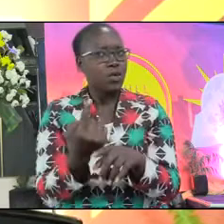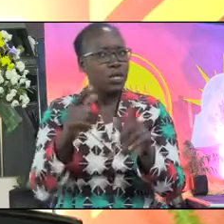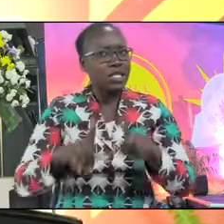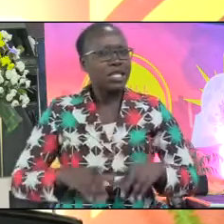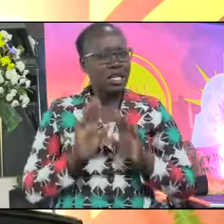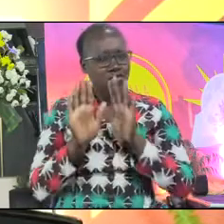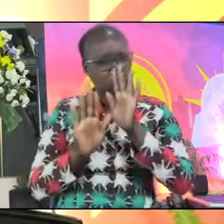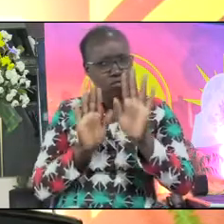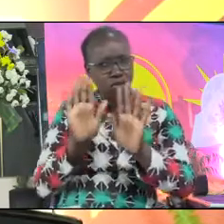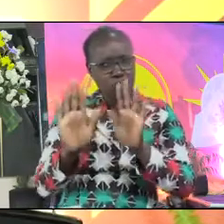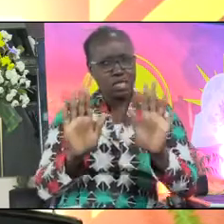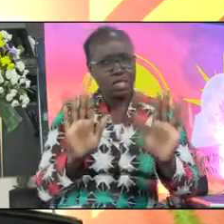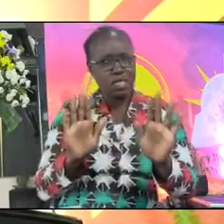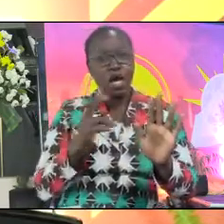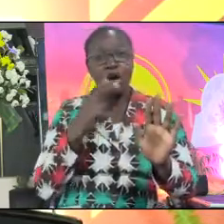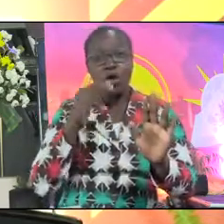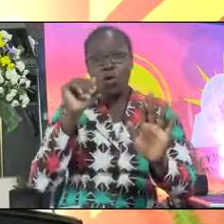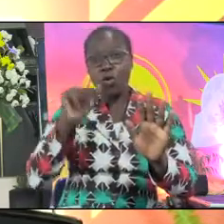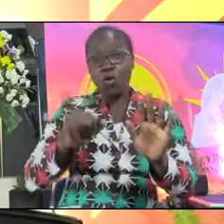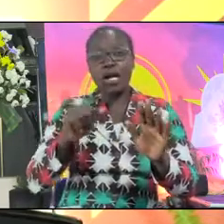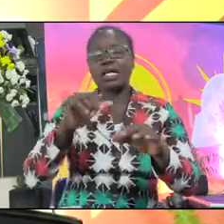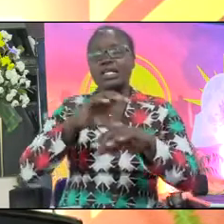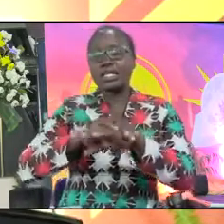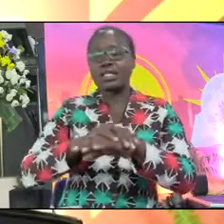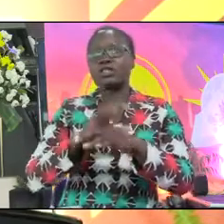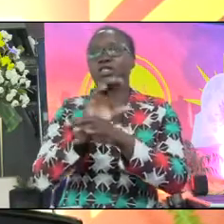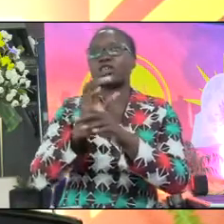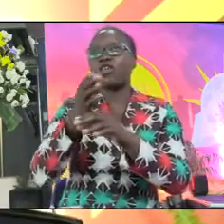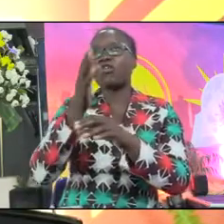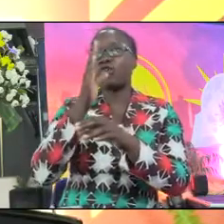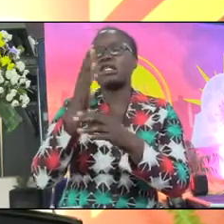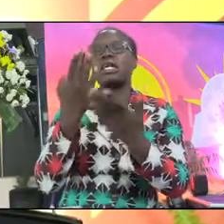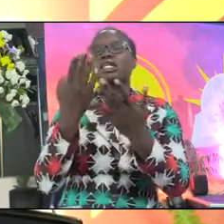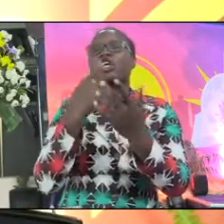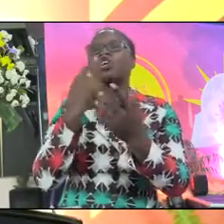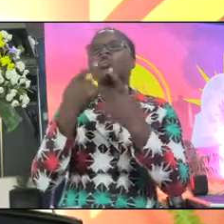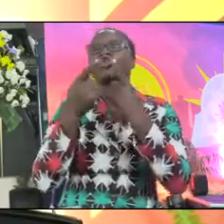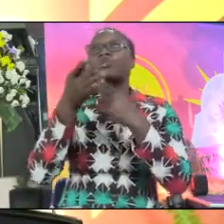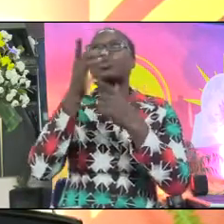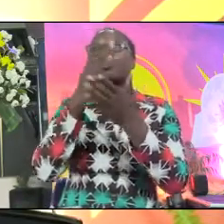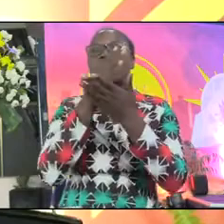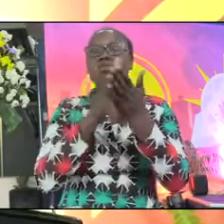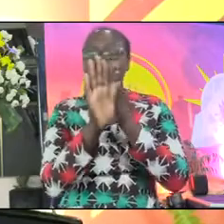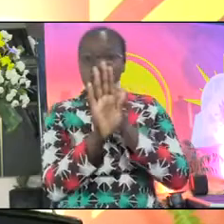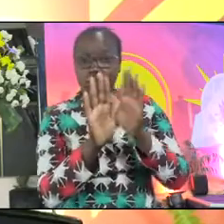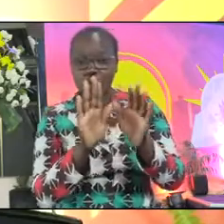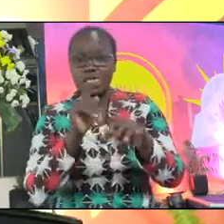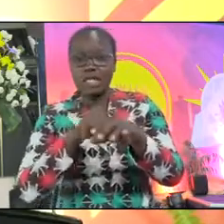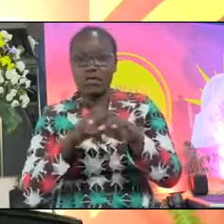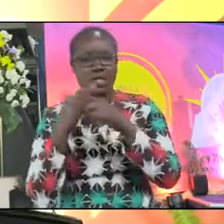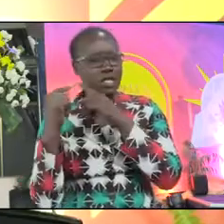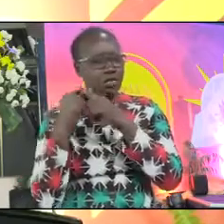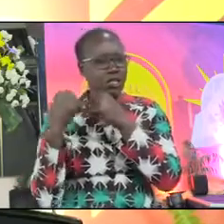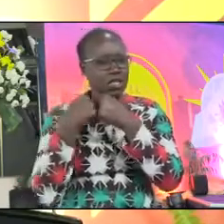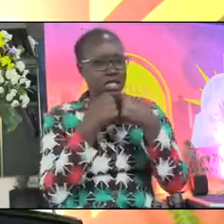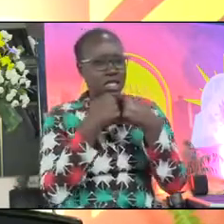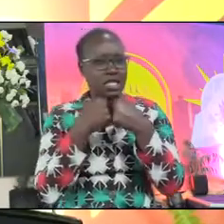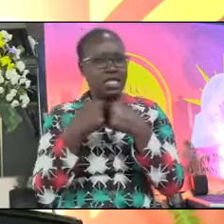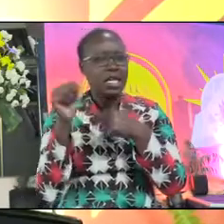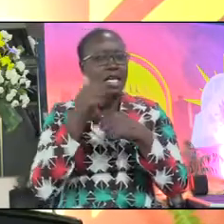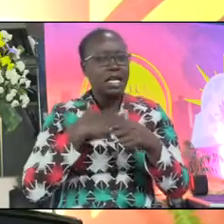in your life who can get in touch with God on your behalf when you're going through the storm? Is